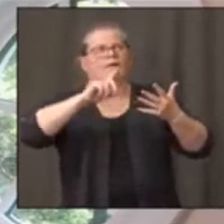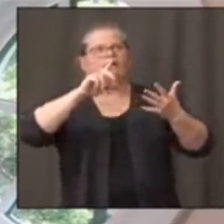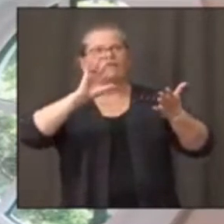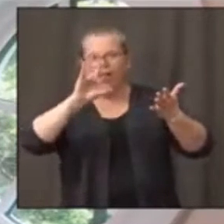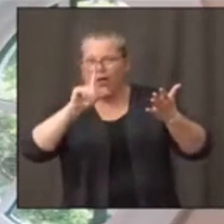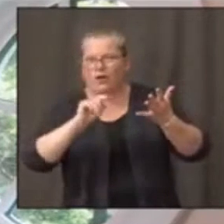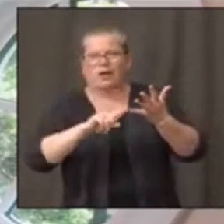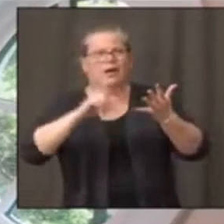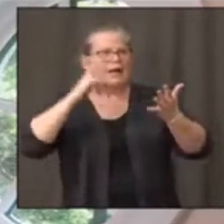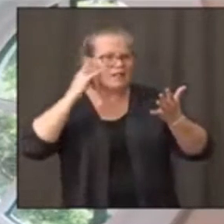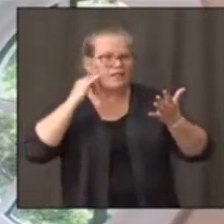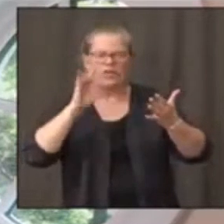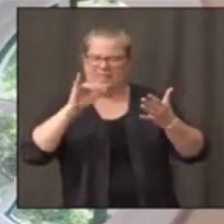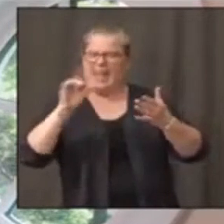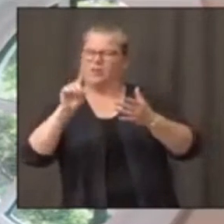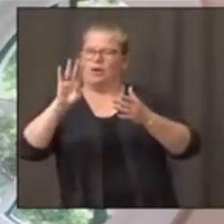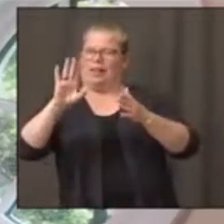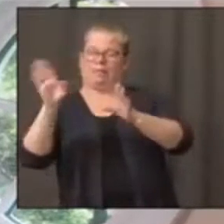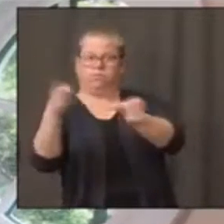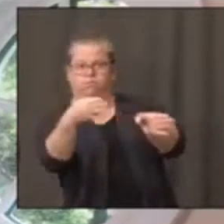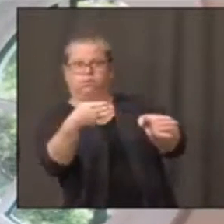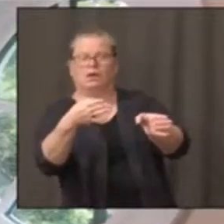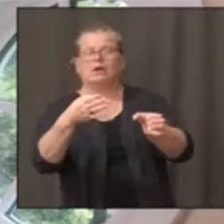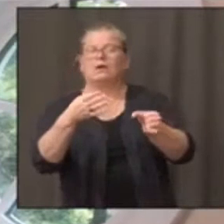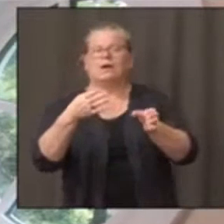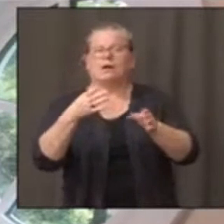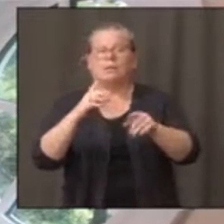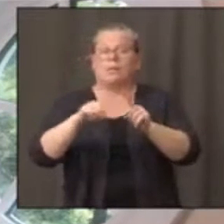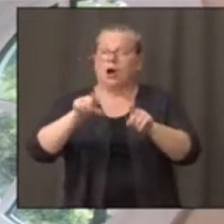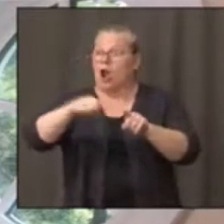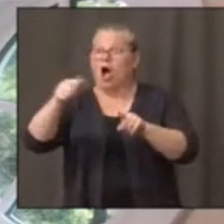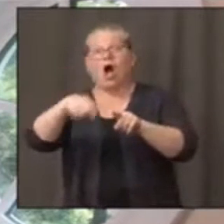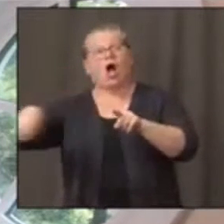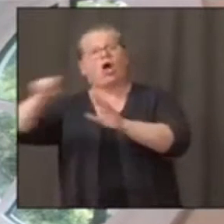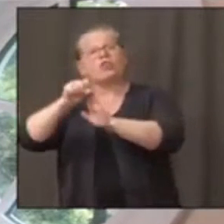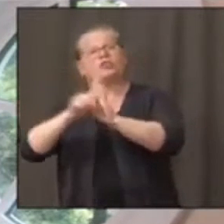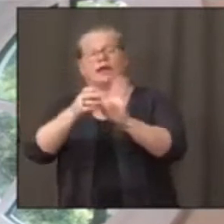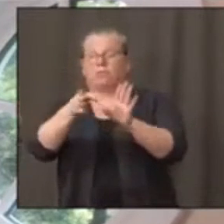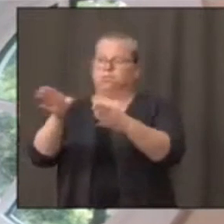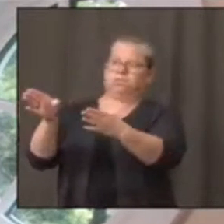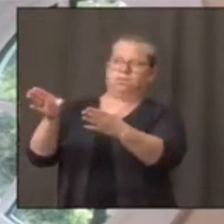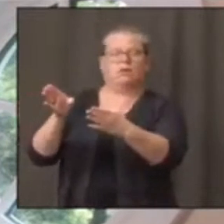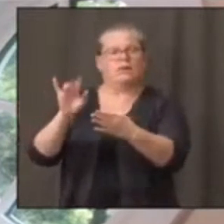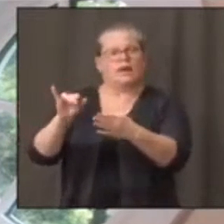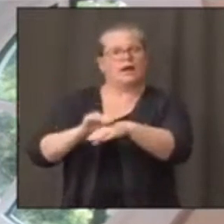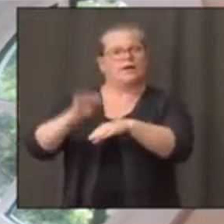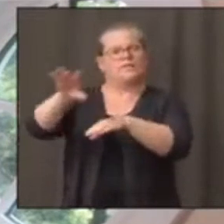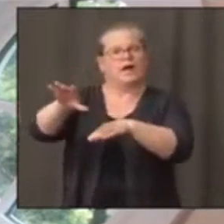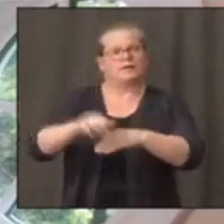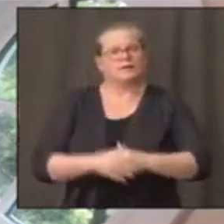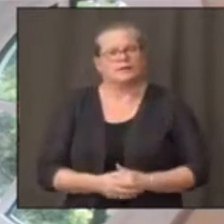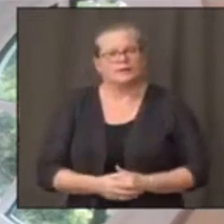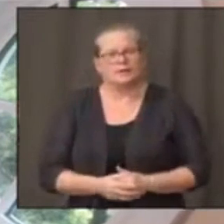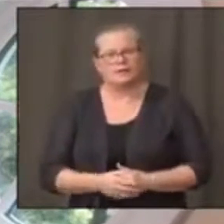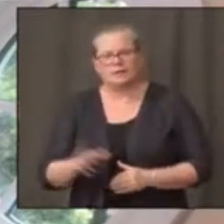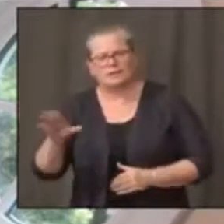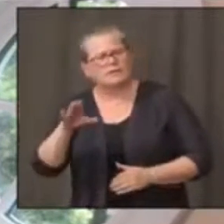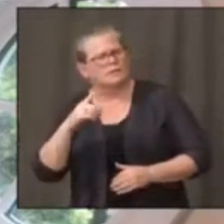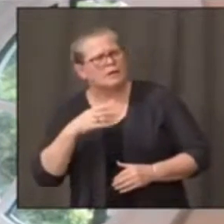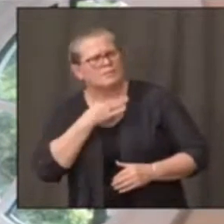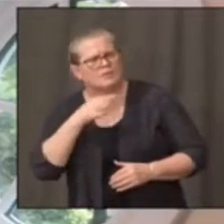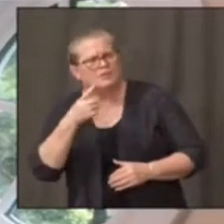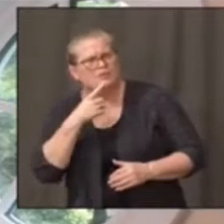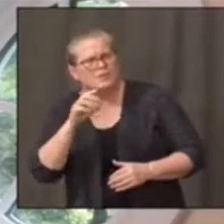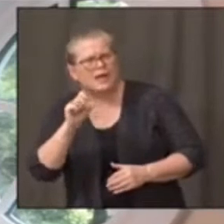California. And did you say swing capacity? Swing capacity. I'm sorry. My sound might not be that good. Yeah. Okay.